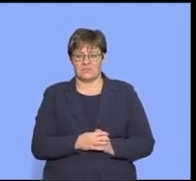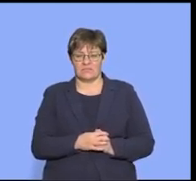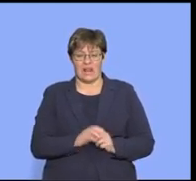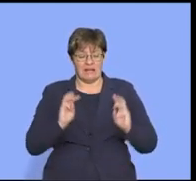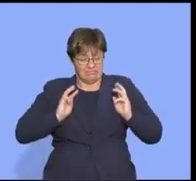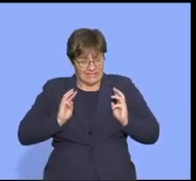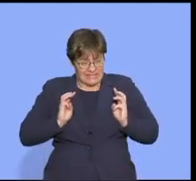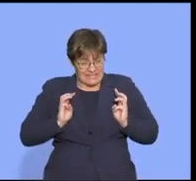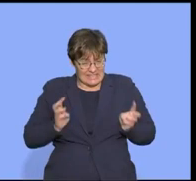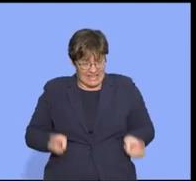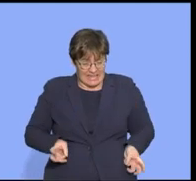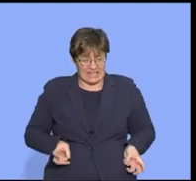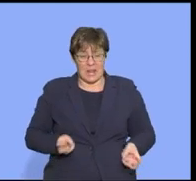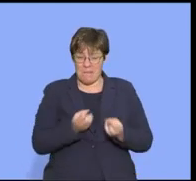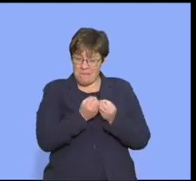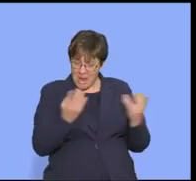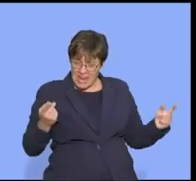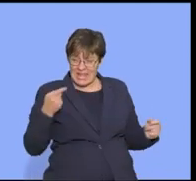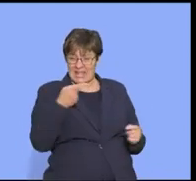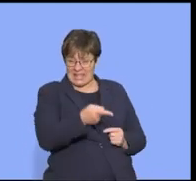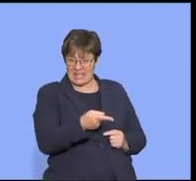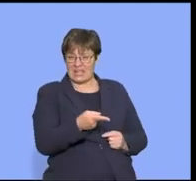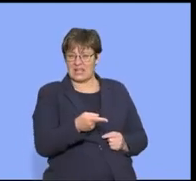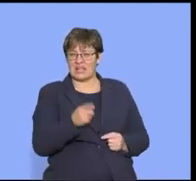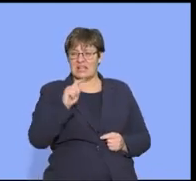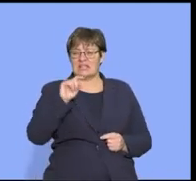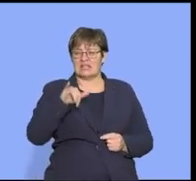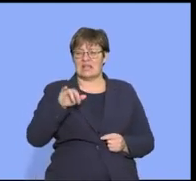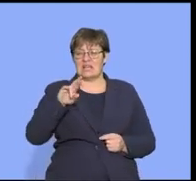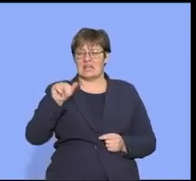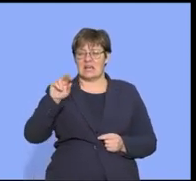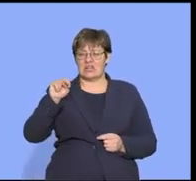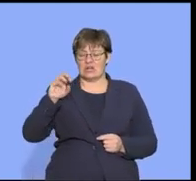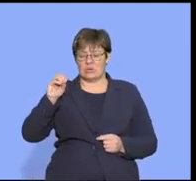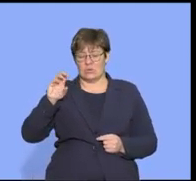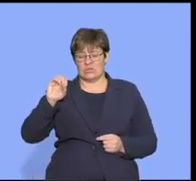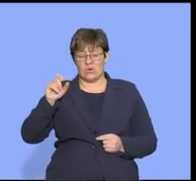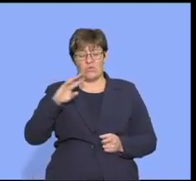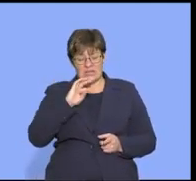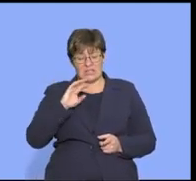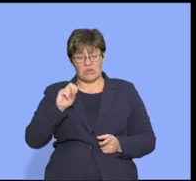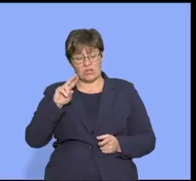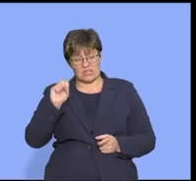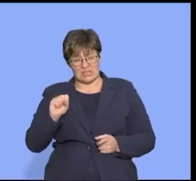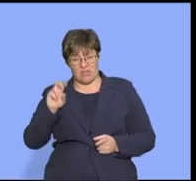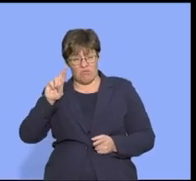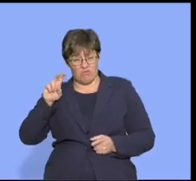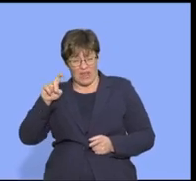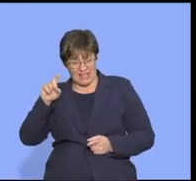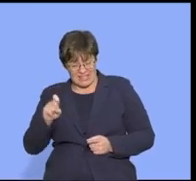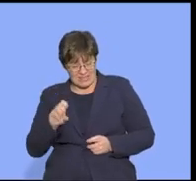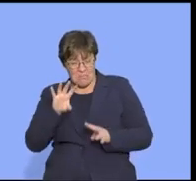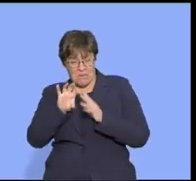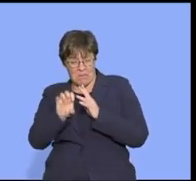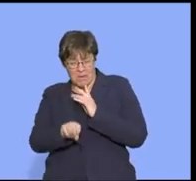Many skeletons of Tyrannosaurus rex have been found, and I've just put in this picture